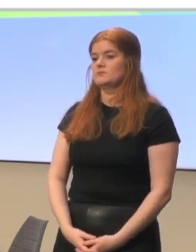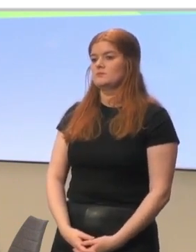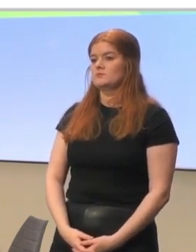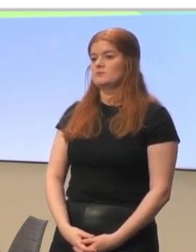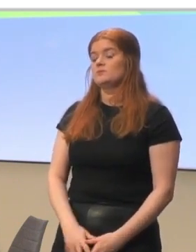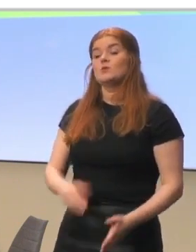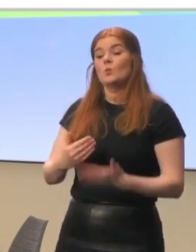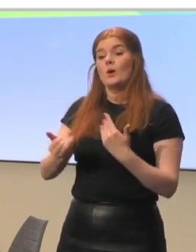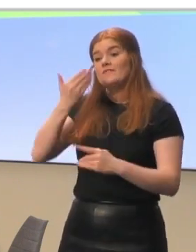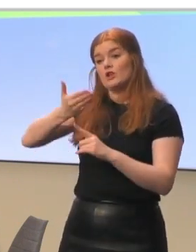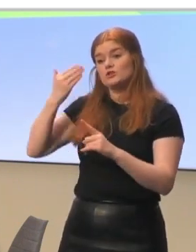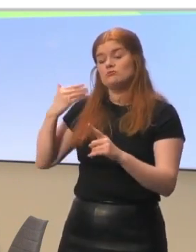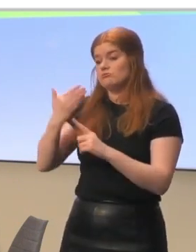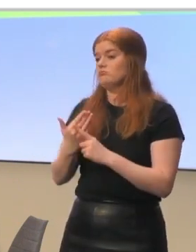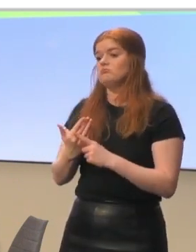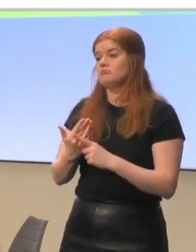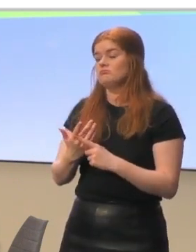What have we learned? I think